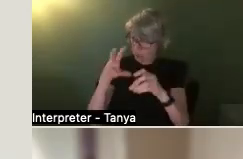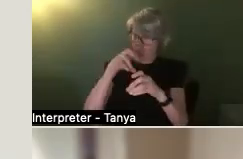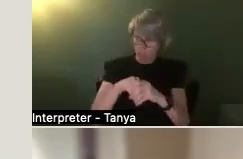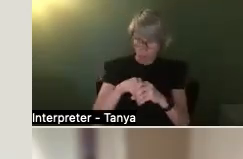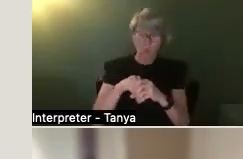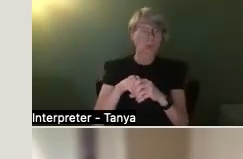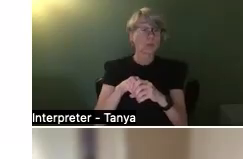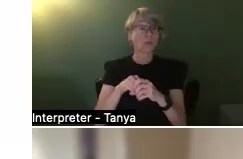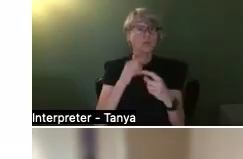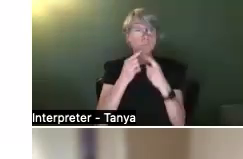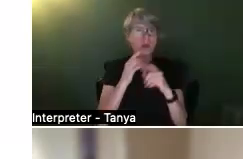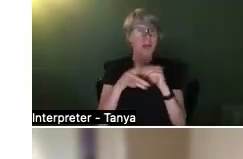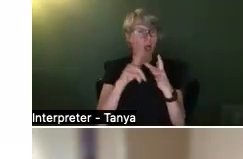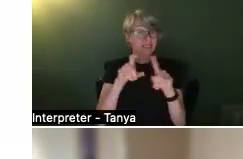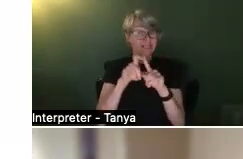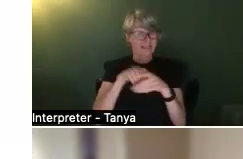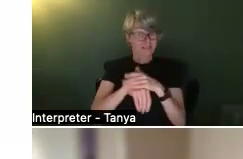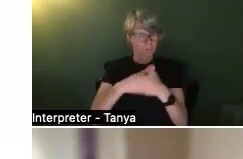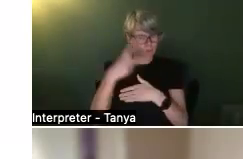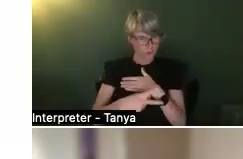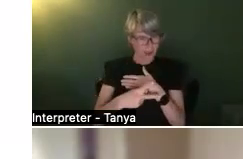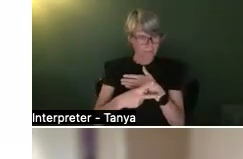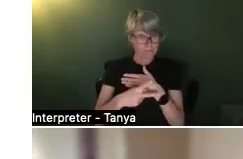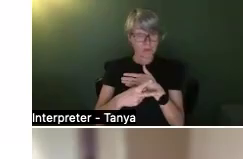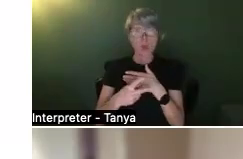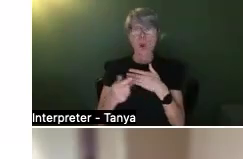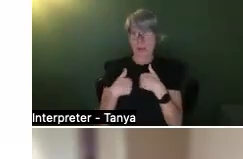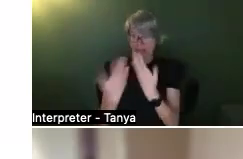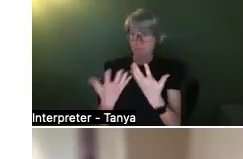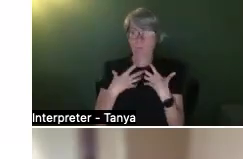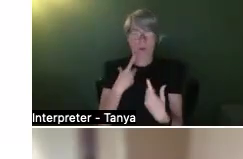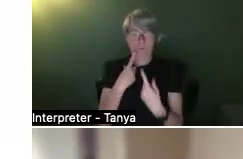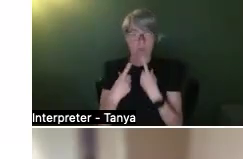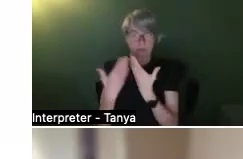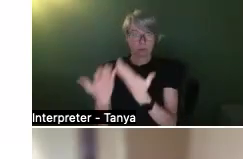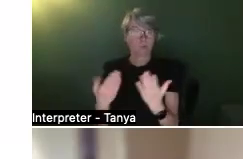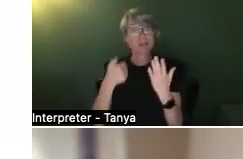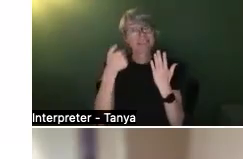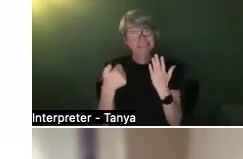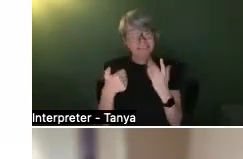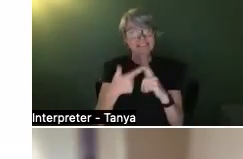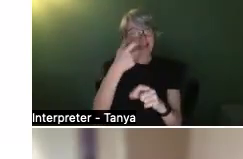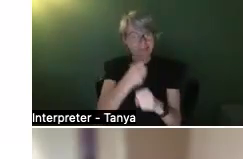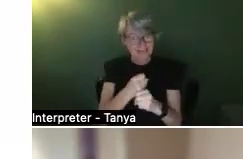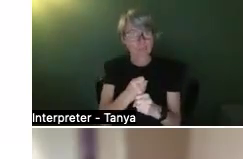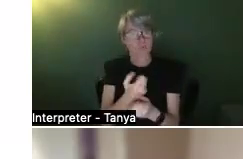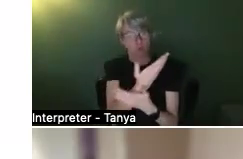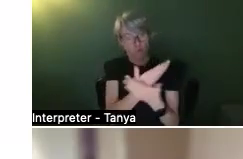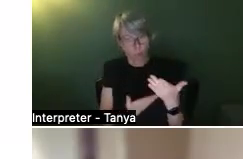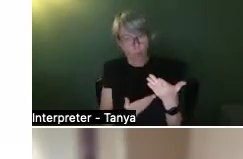education resources. We wrote 6 case studies to give students an idea about what a person with